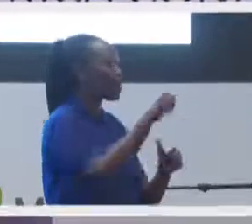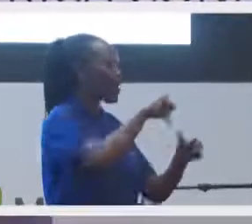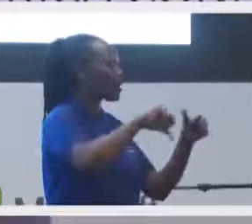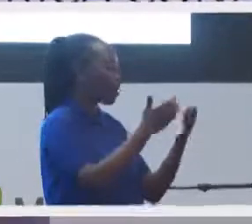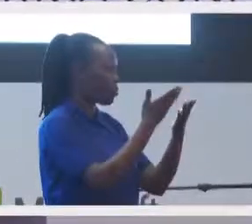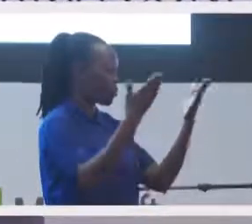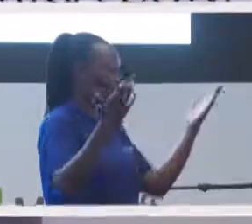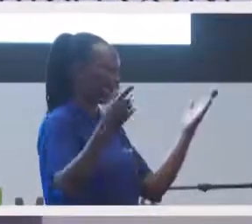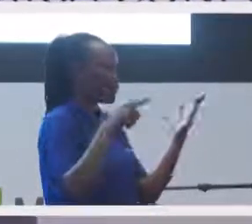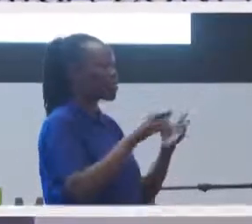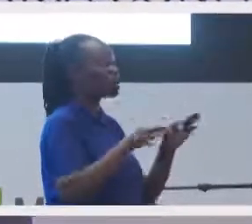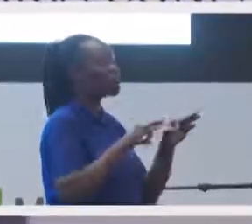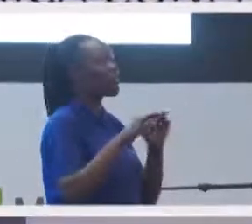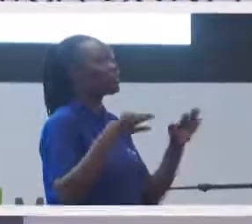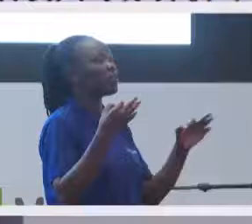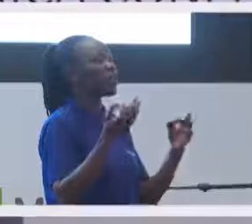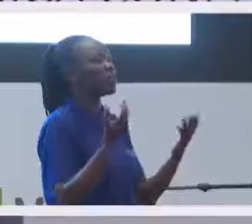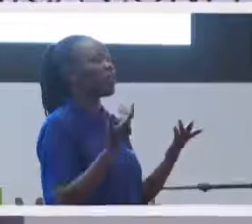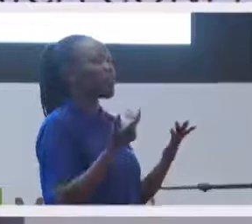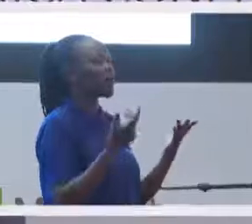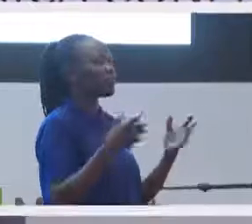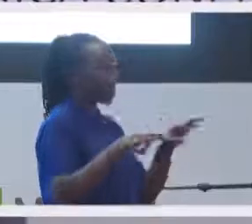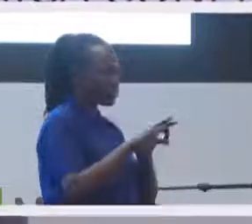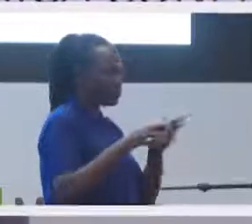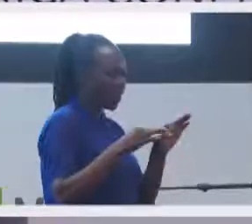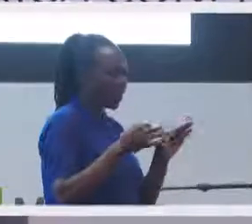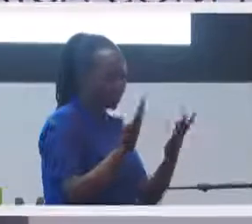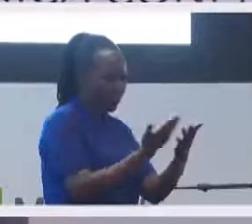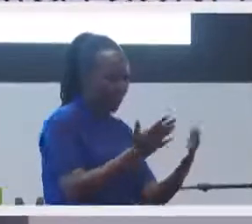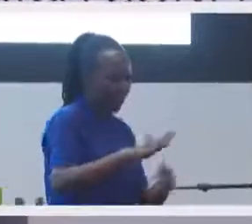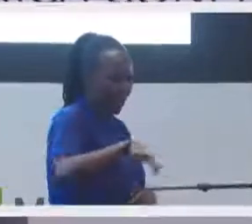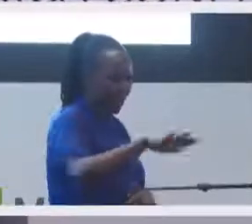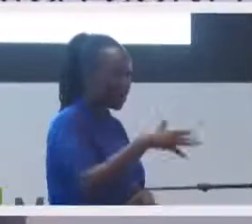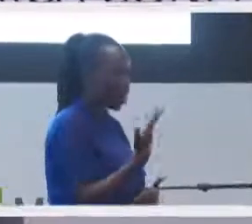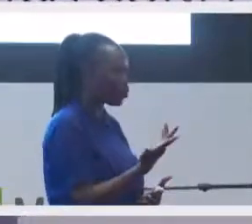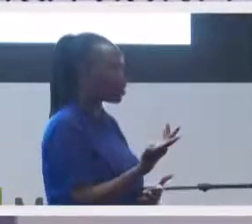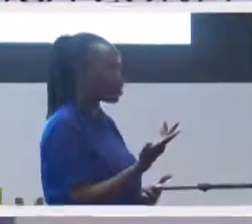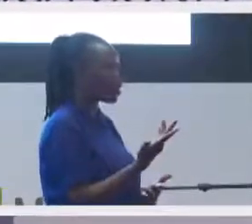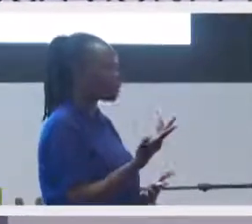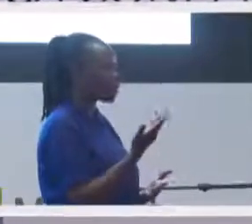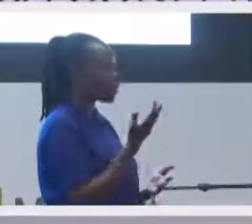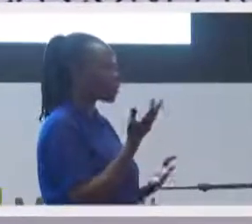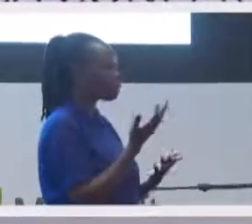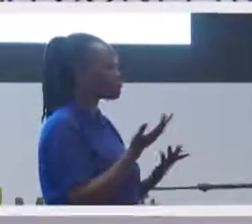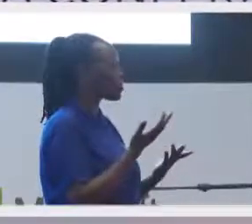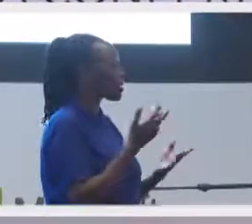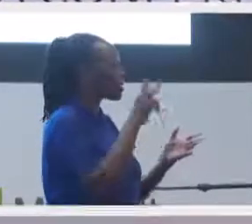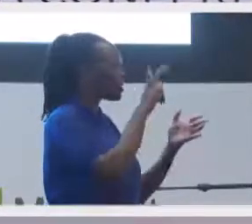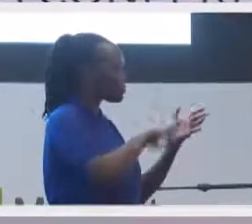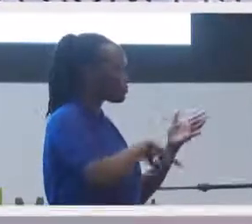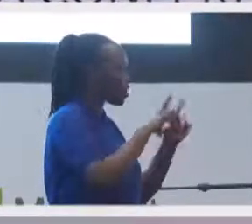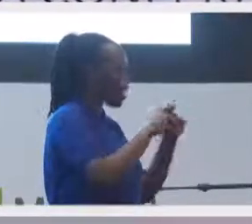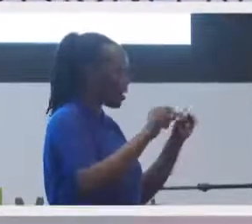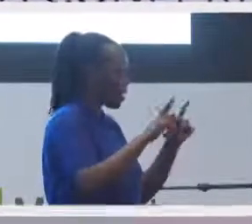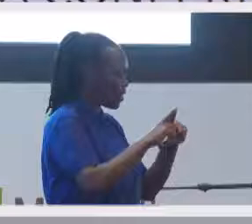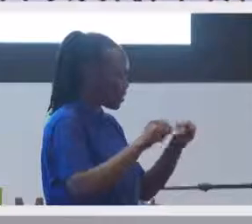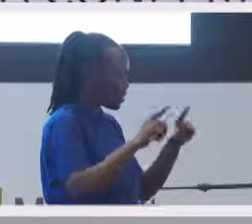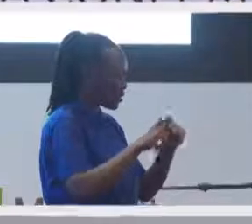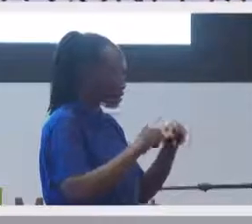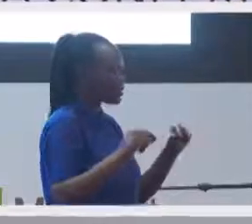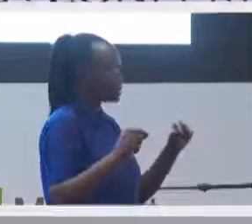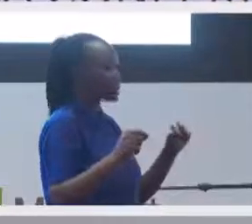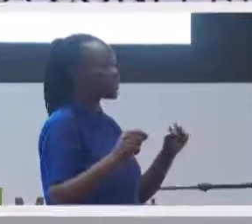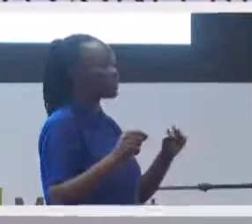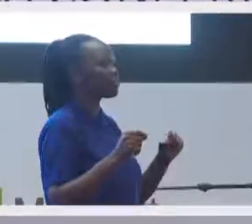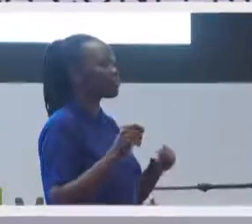So it will describe common objects on our environment. It will read text, so it